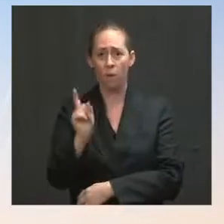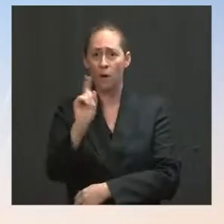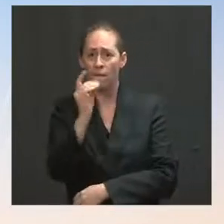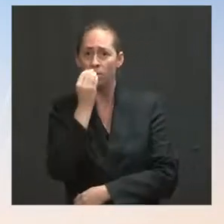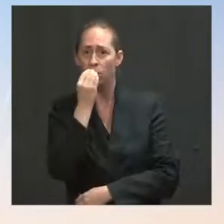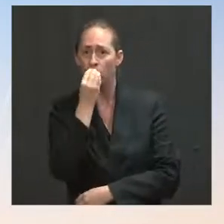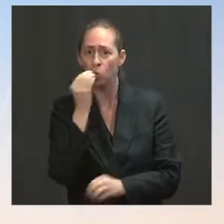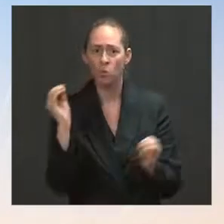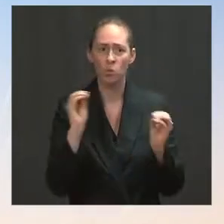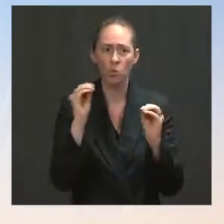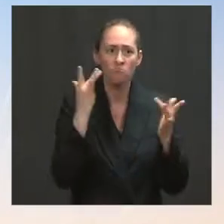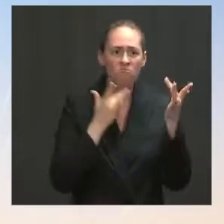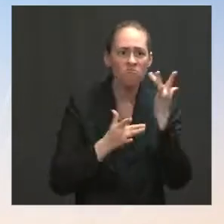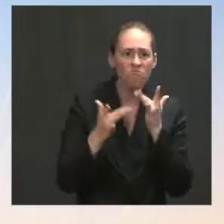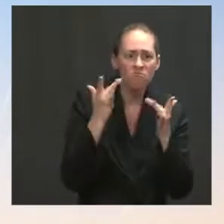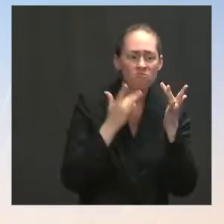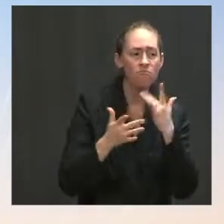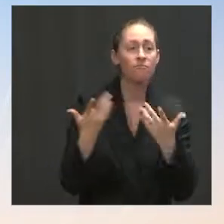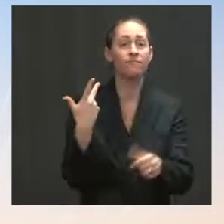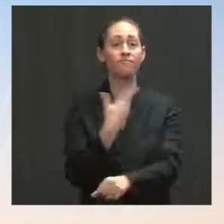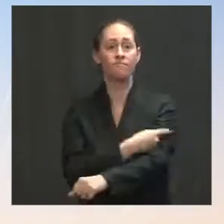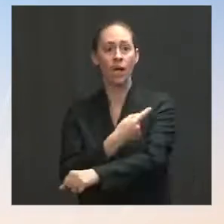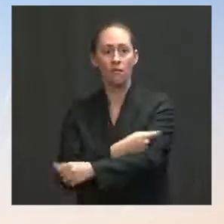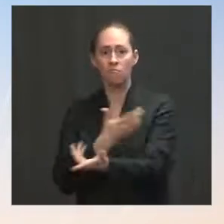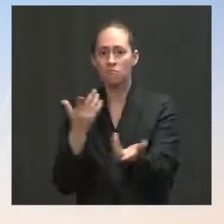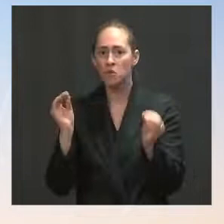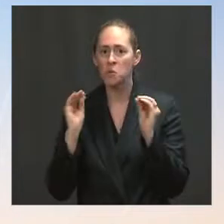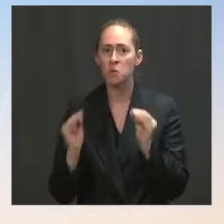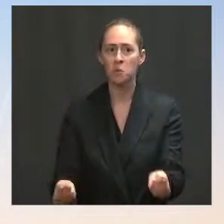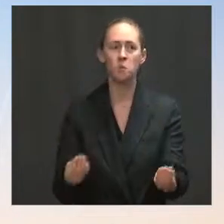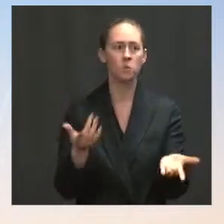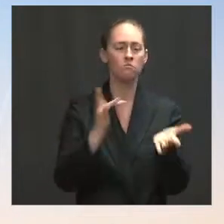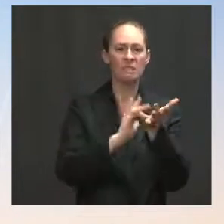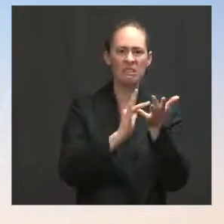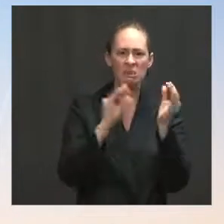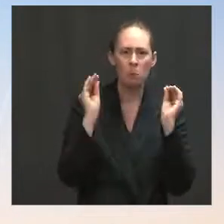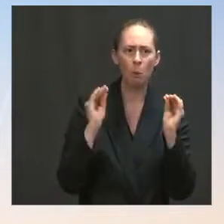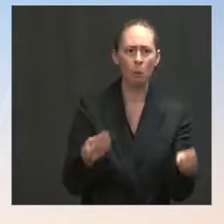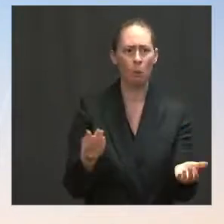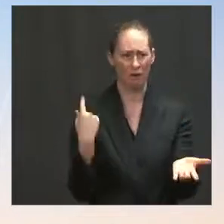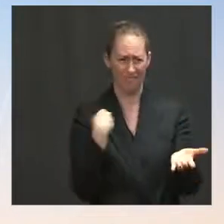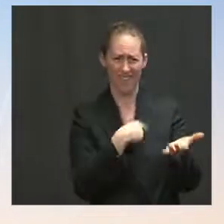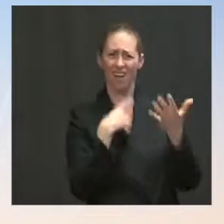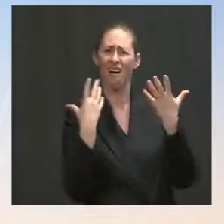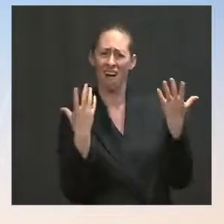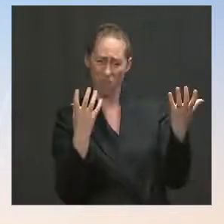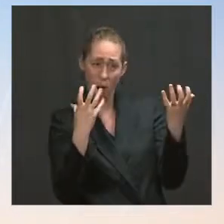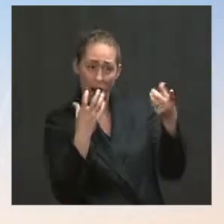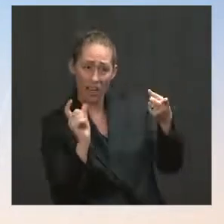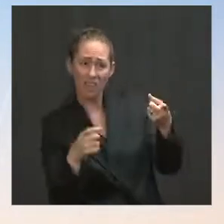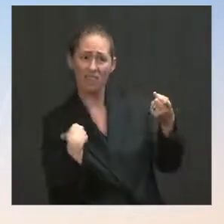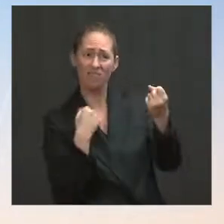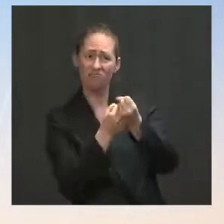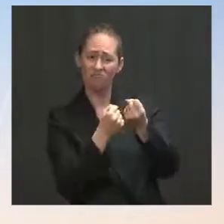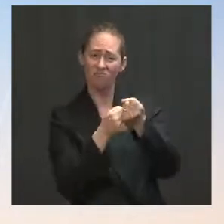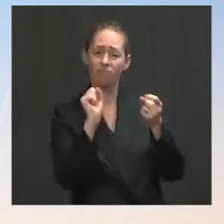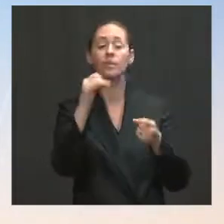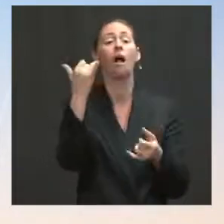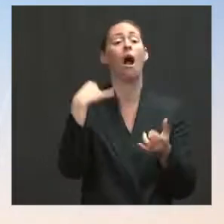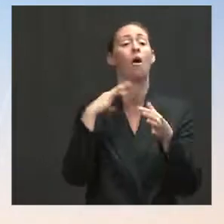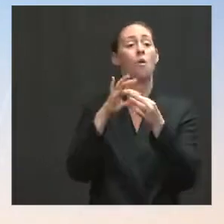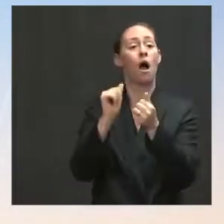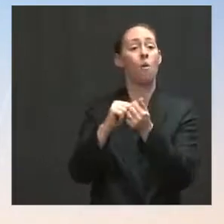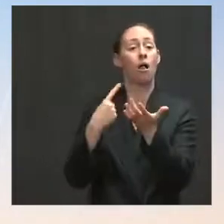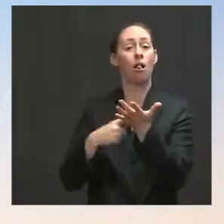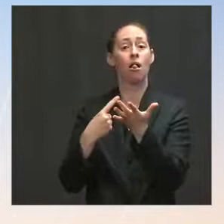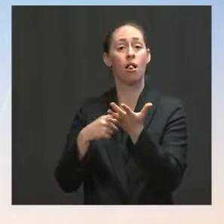But we are continuing to provide a range of assistance, which we will continue to do. I will say on vaccines, one of the challenges, Jonathan, which you may